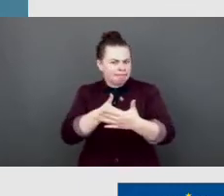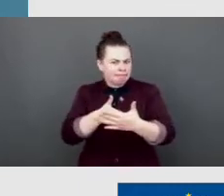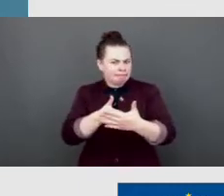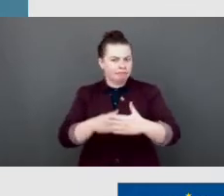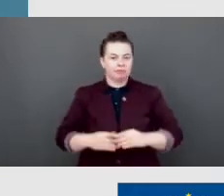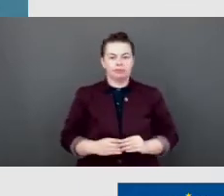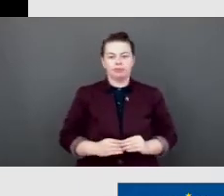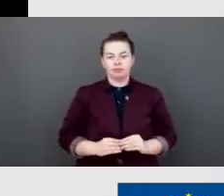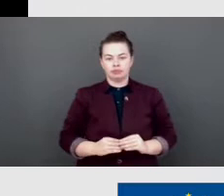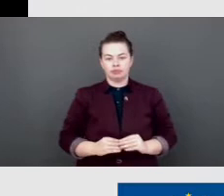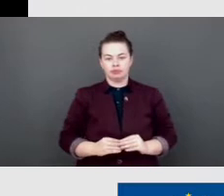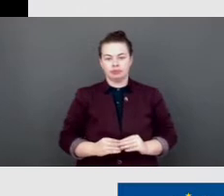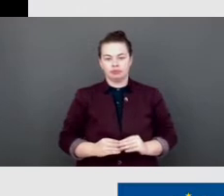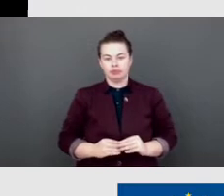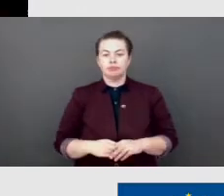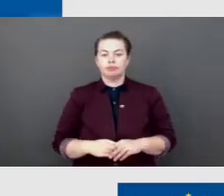on the reasons?